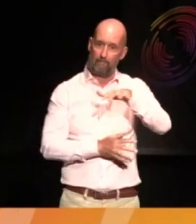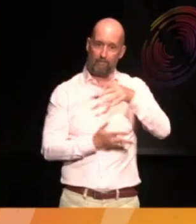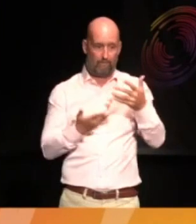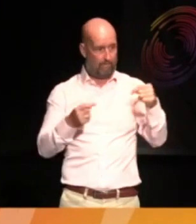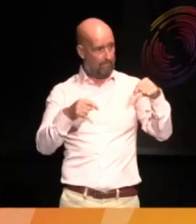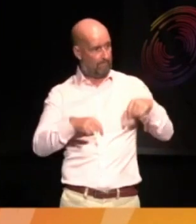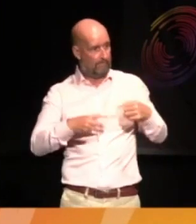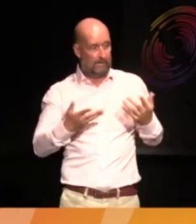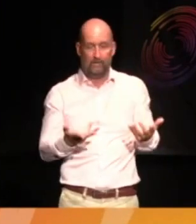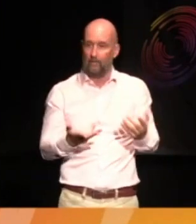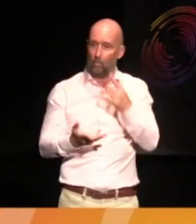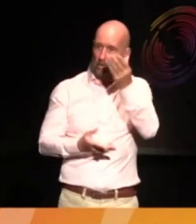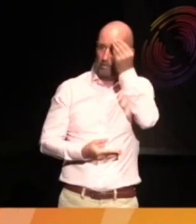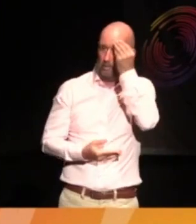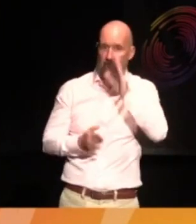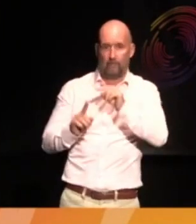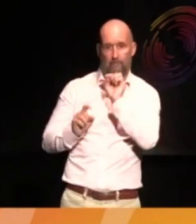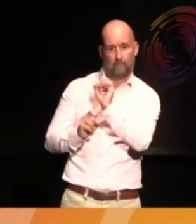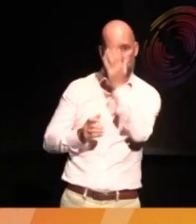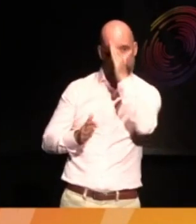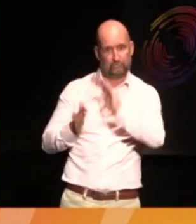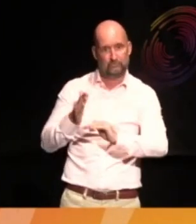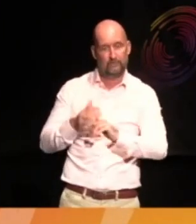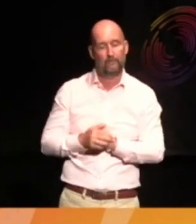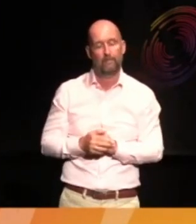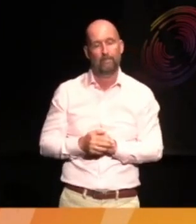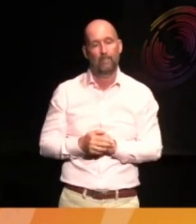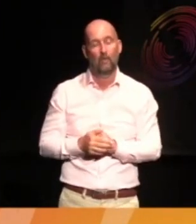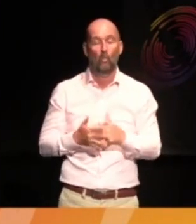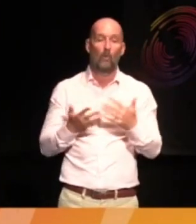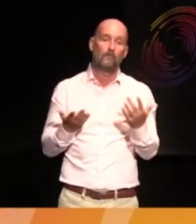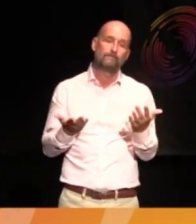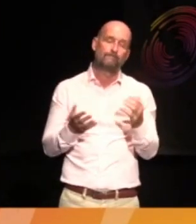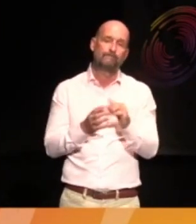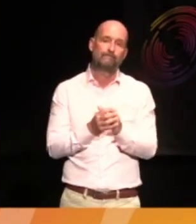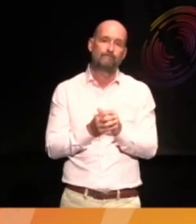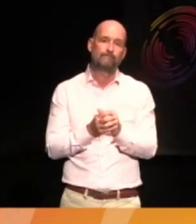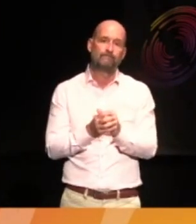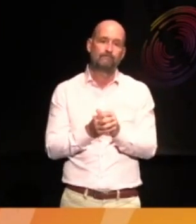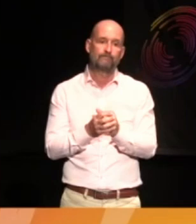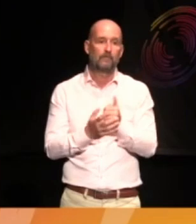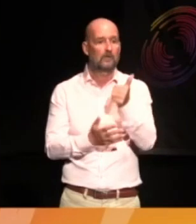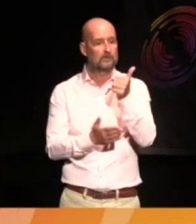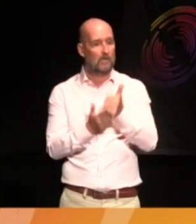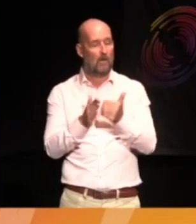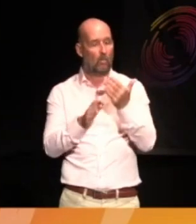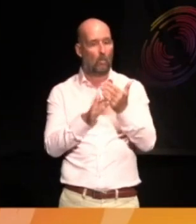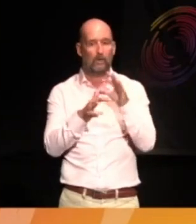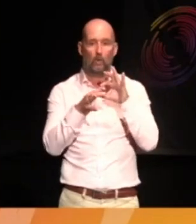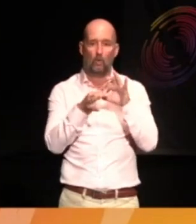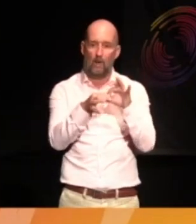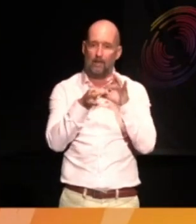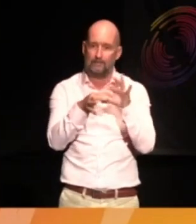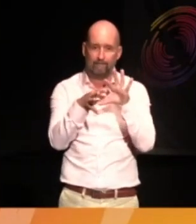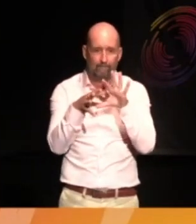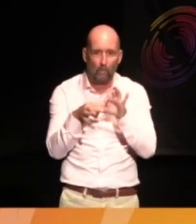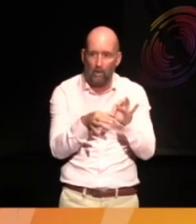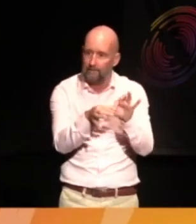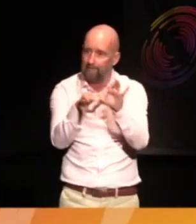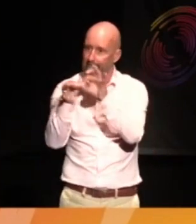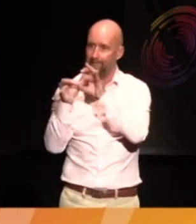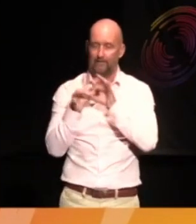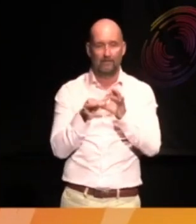here? Right. I think certainly we have to start thinking collectively, and we have to